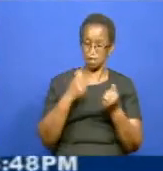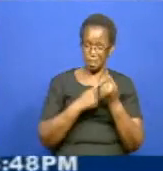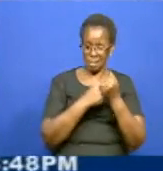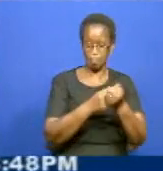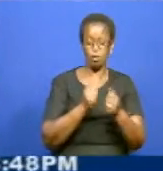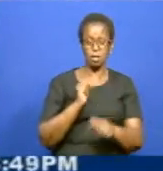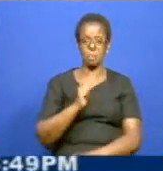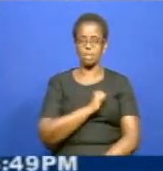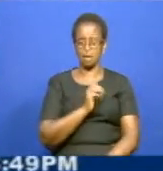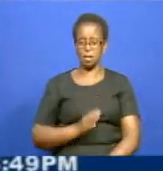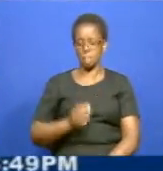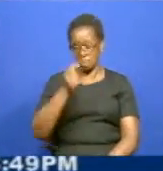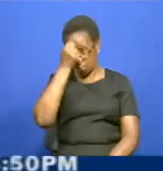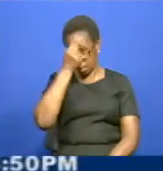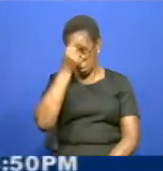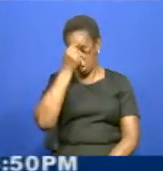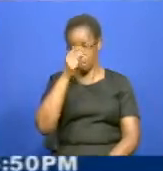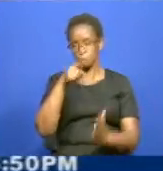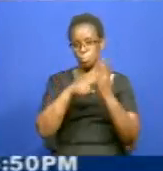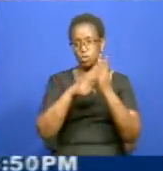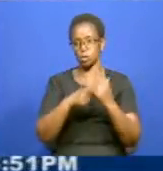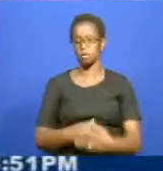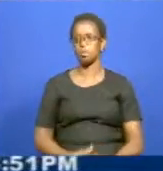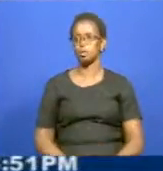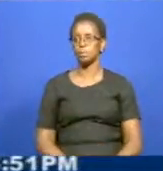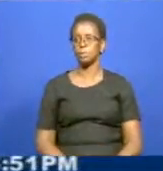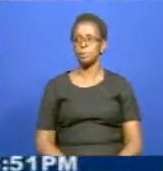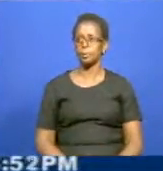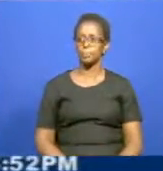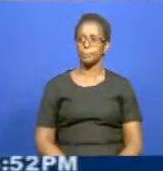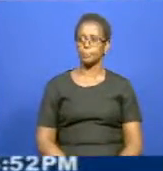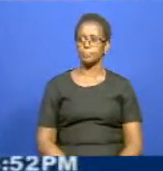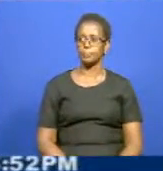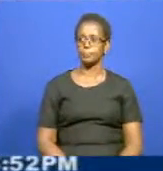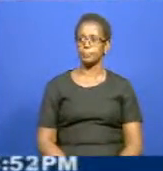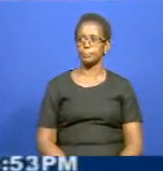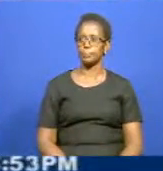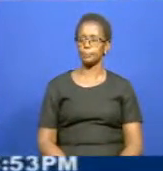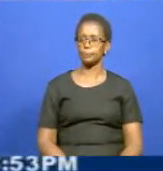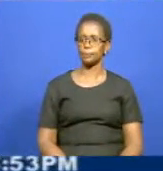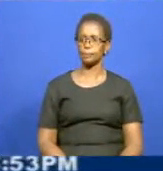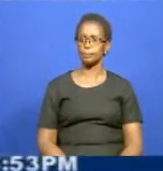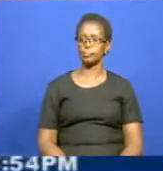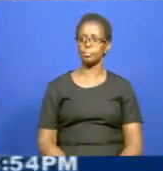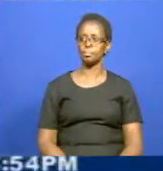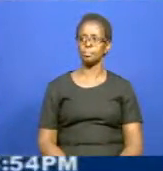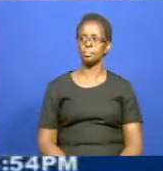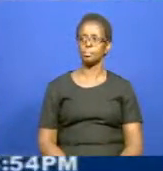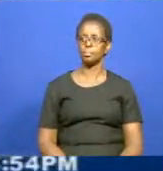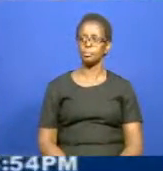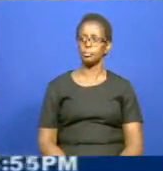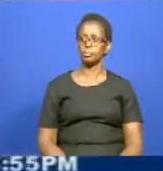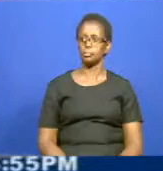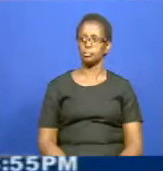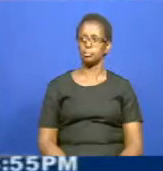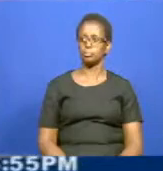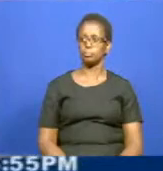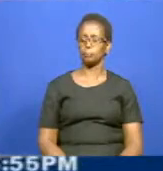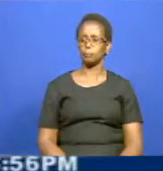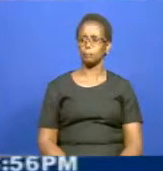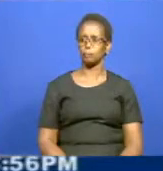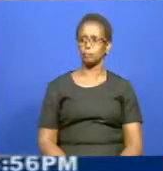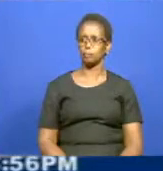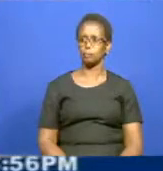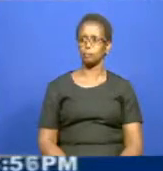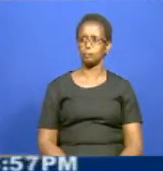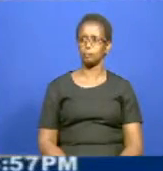Wetangula's proposition. Thank you. Okay, I don't see any more interest. Next order.